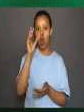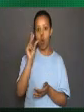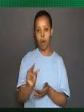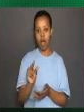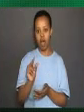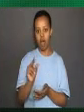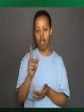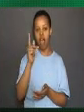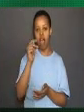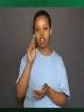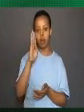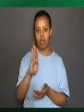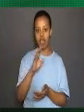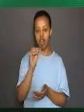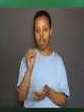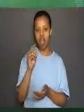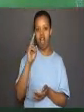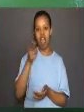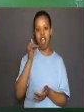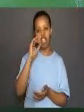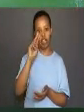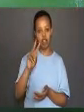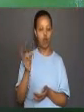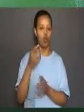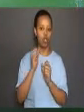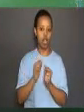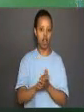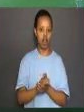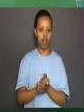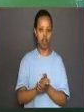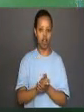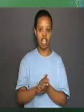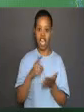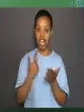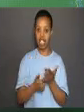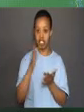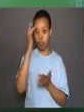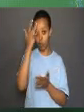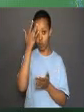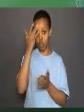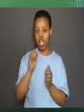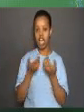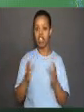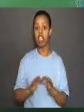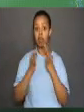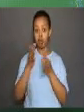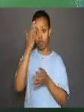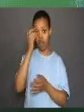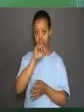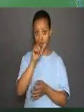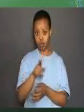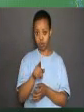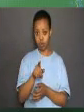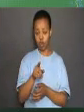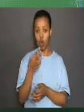tuberculosis, or HIV. Do you know how those diseases are spread or transmitted?